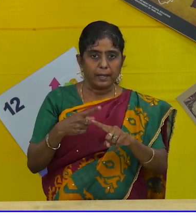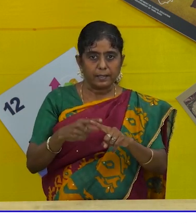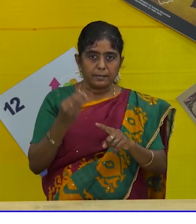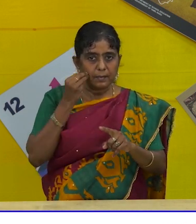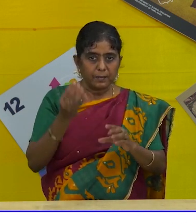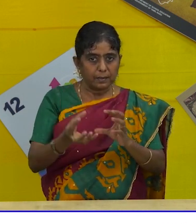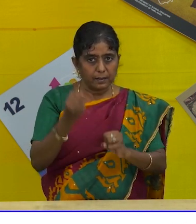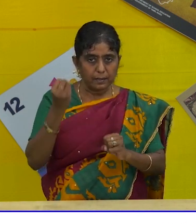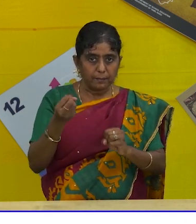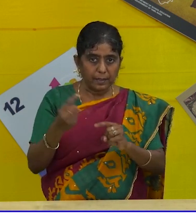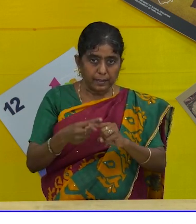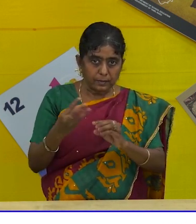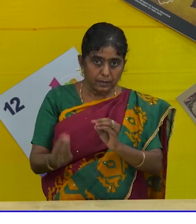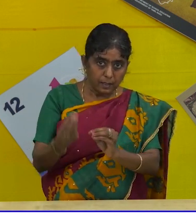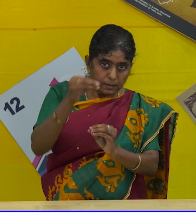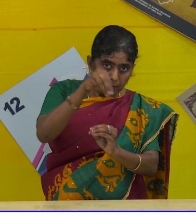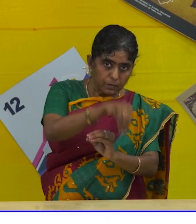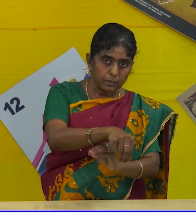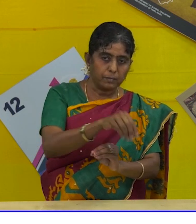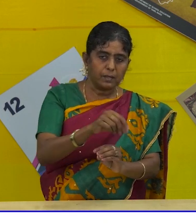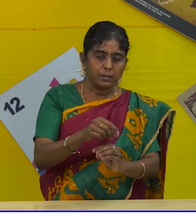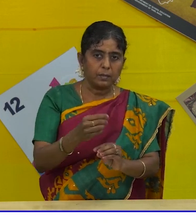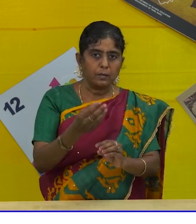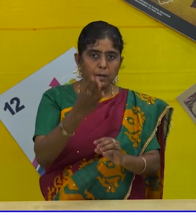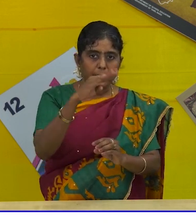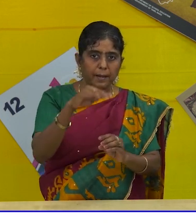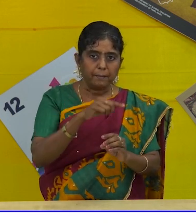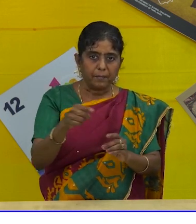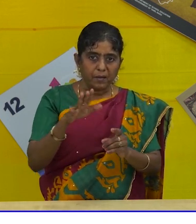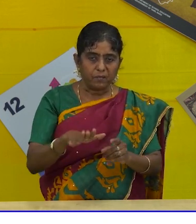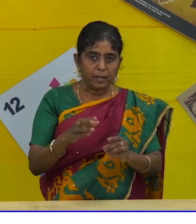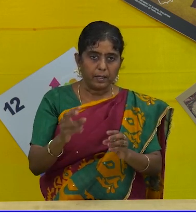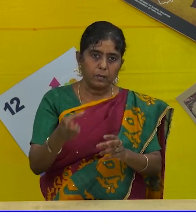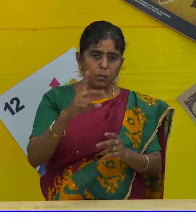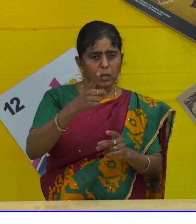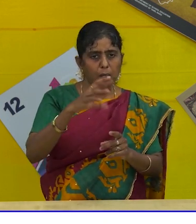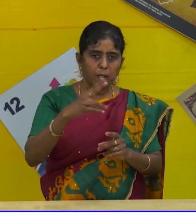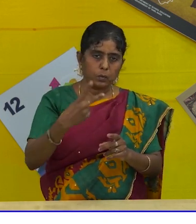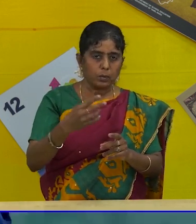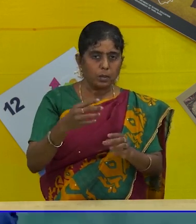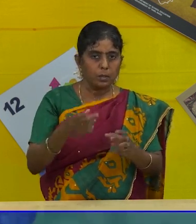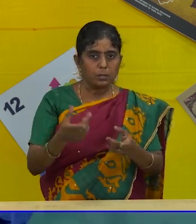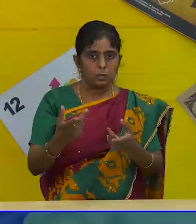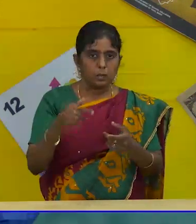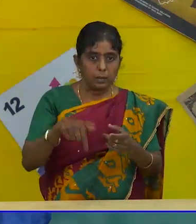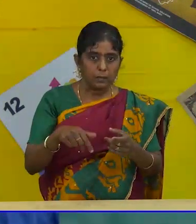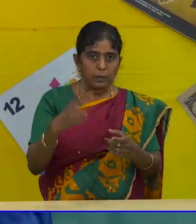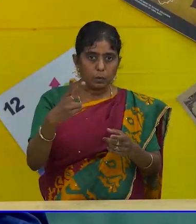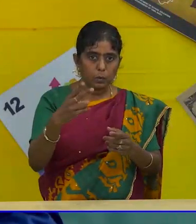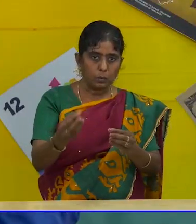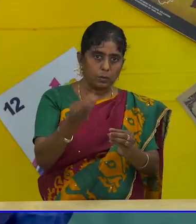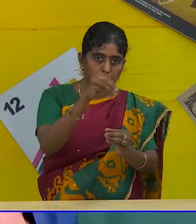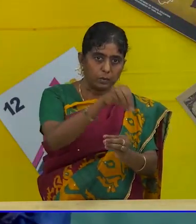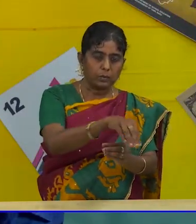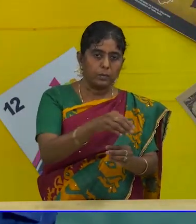equal to 9 by 5 in the equation 2. Or even you can substitute it in the equation 1. Which equation you